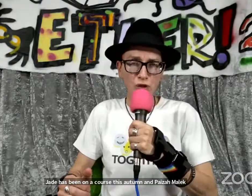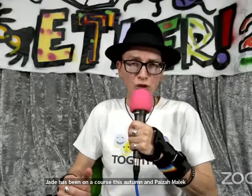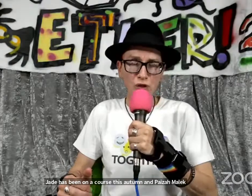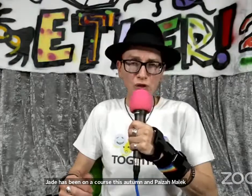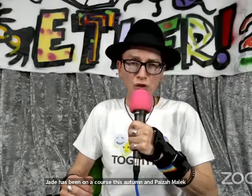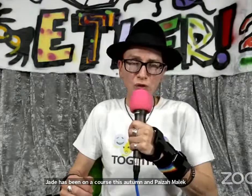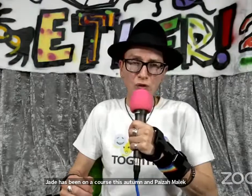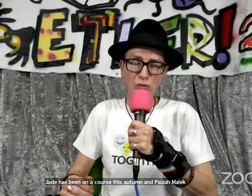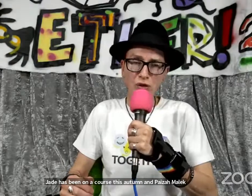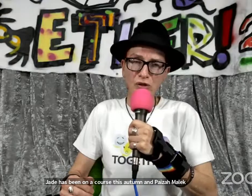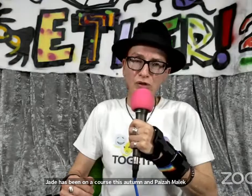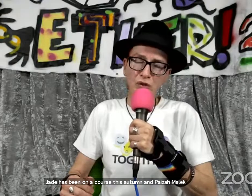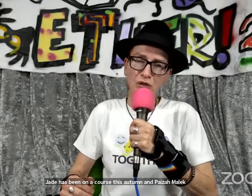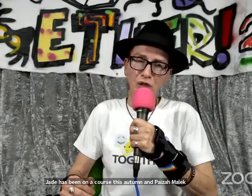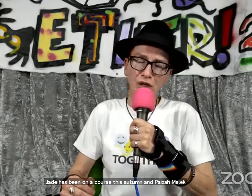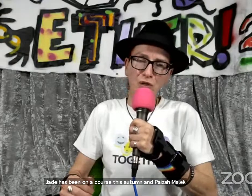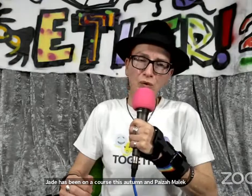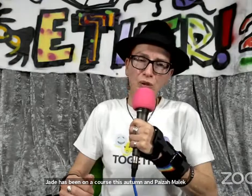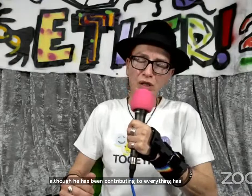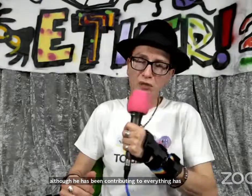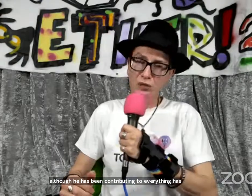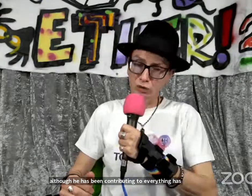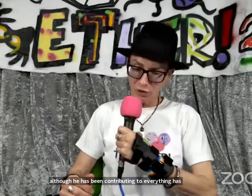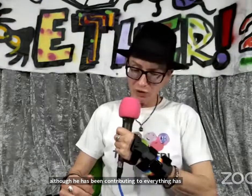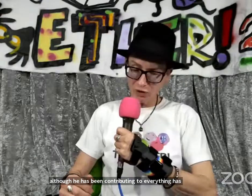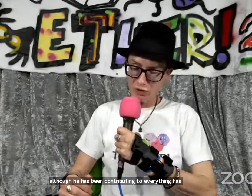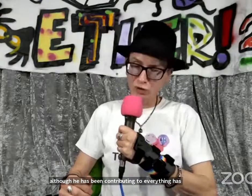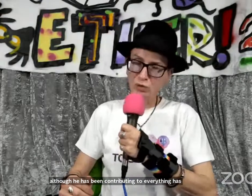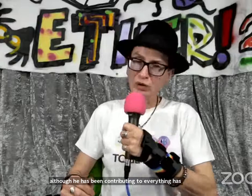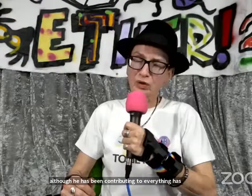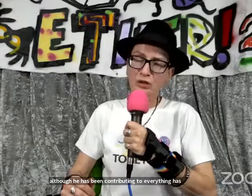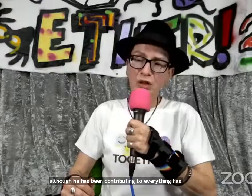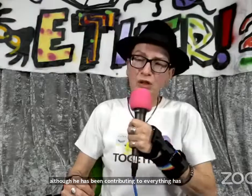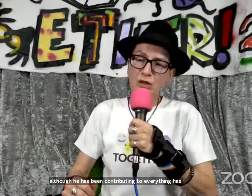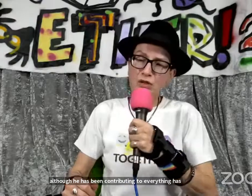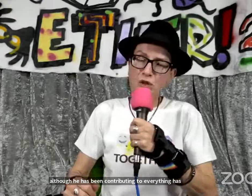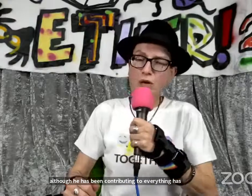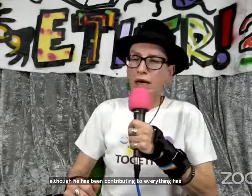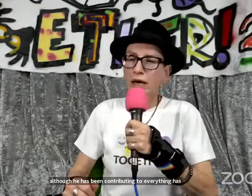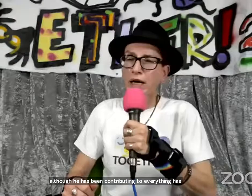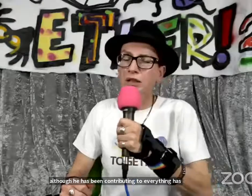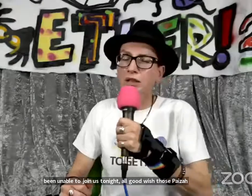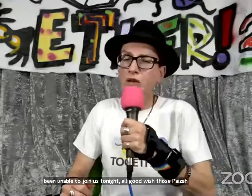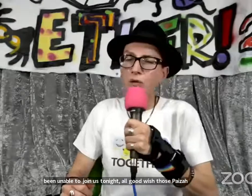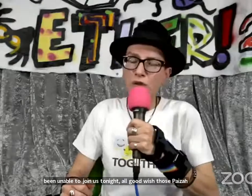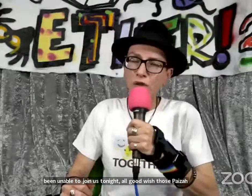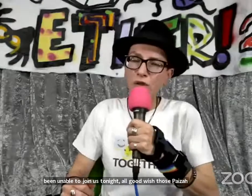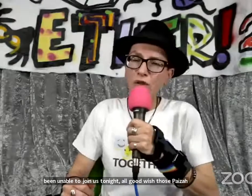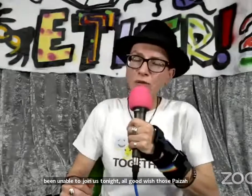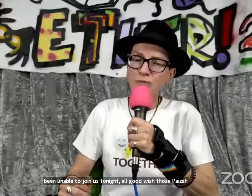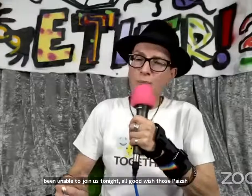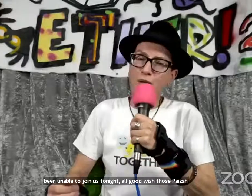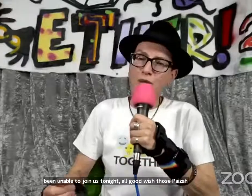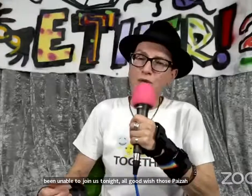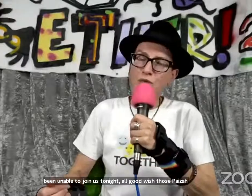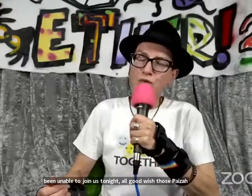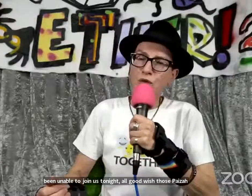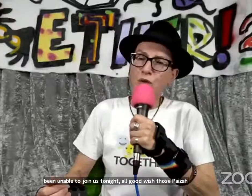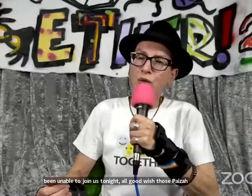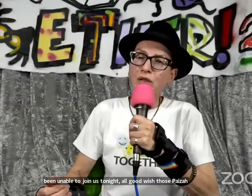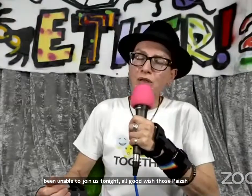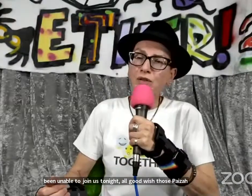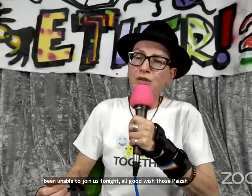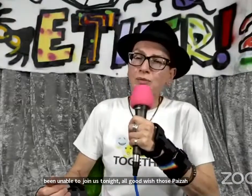good wishes to Paiza and Jade, but we have the rest of us with us. So Hannah, I'm looking at some